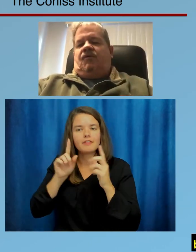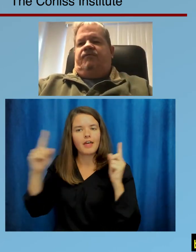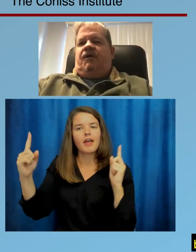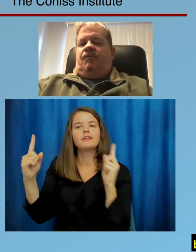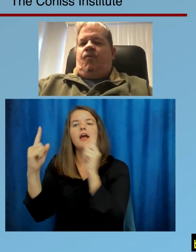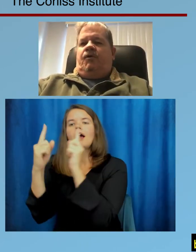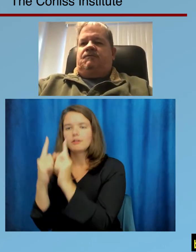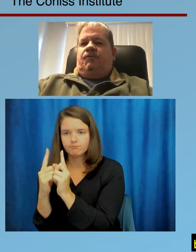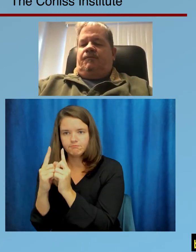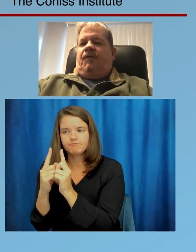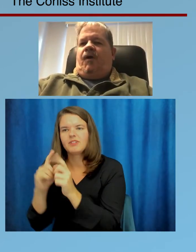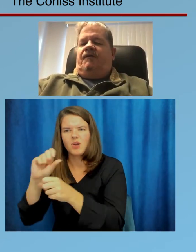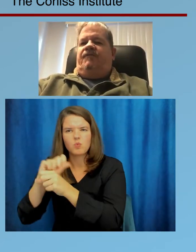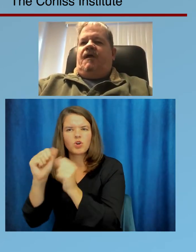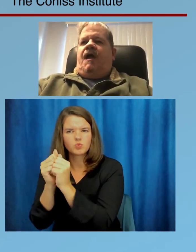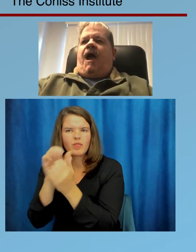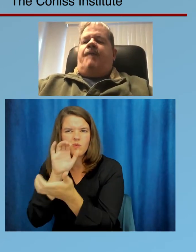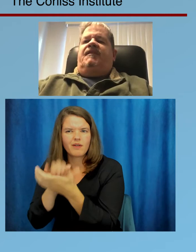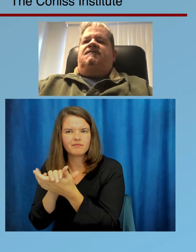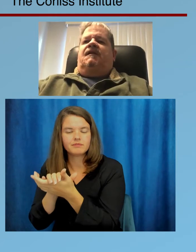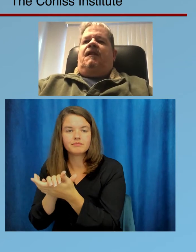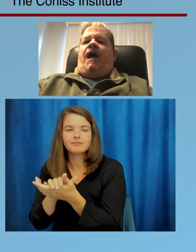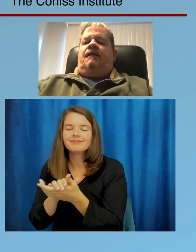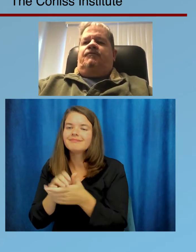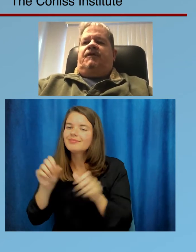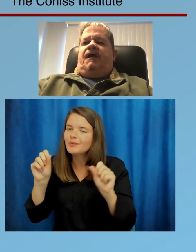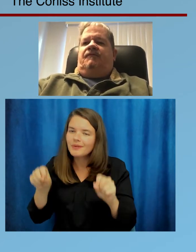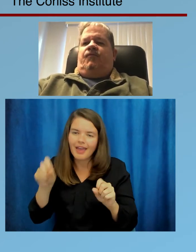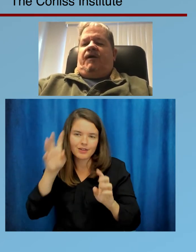then goes over and works with my wife. I mean, there's a